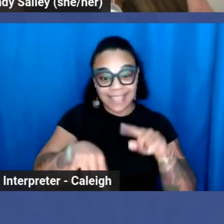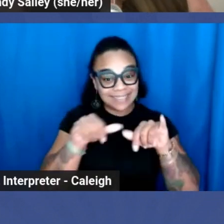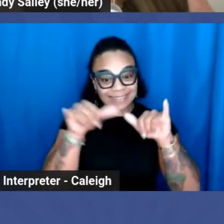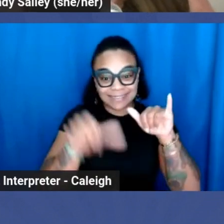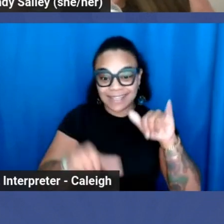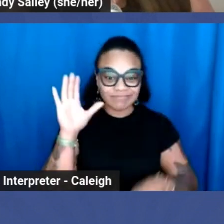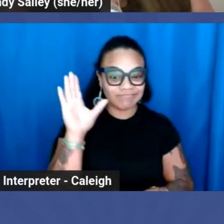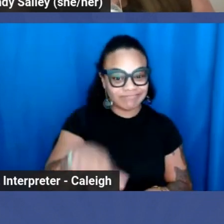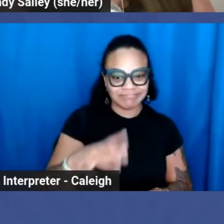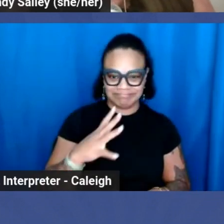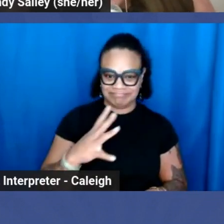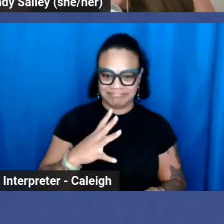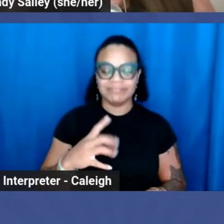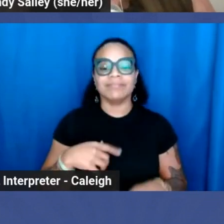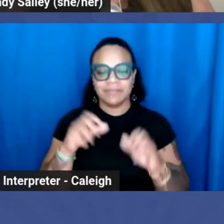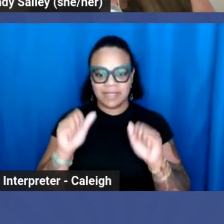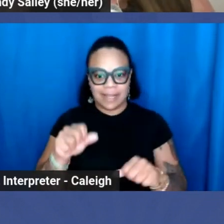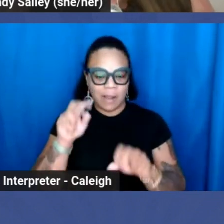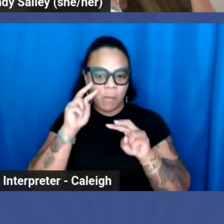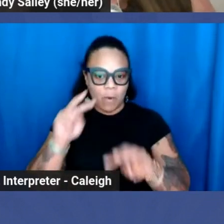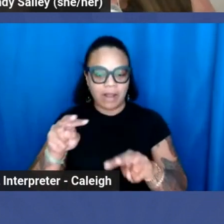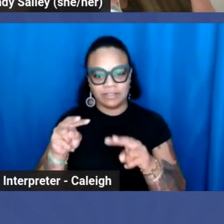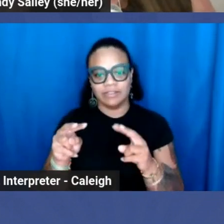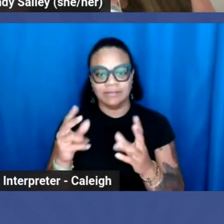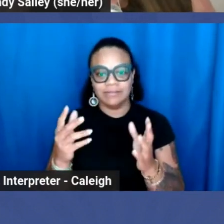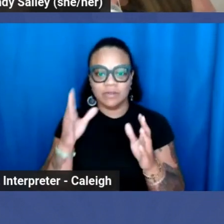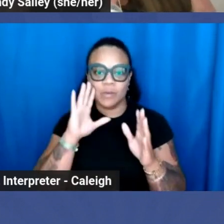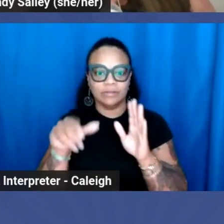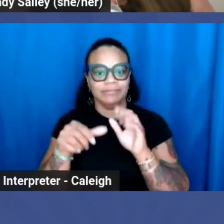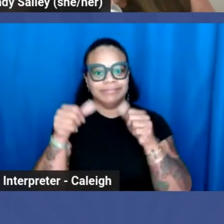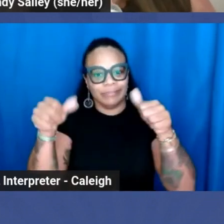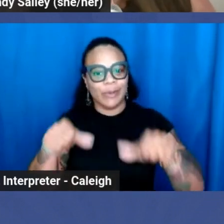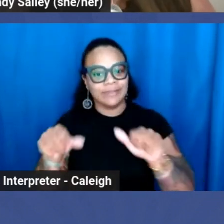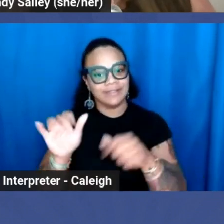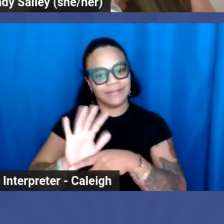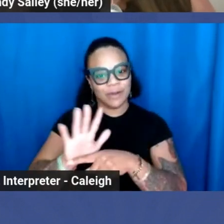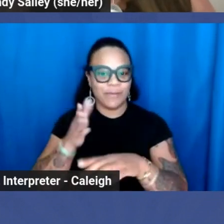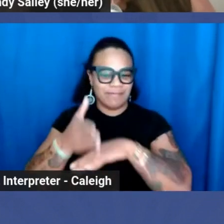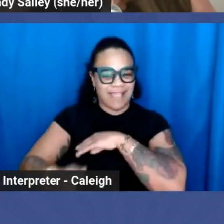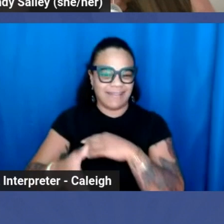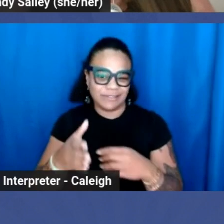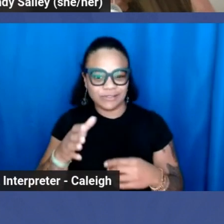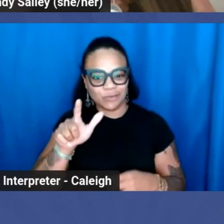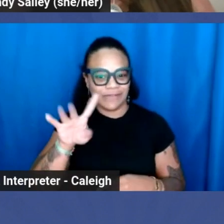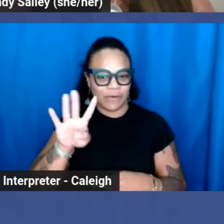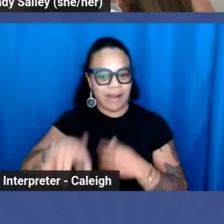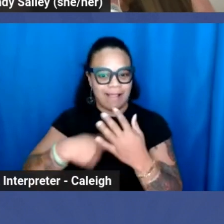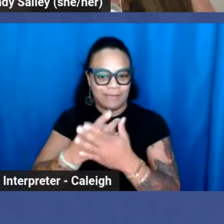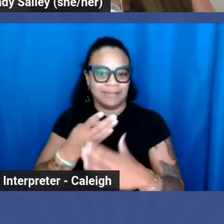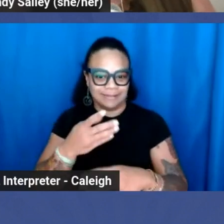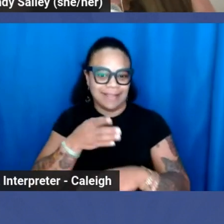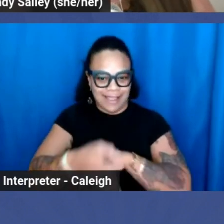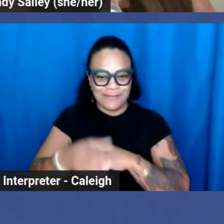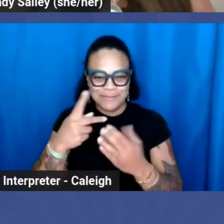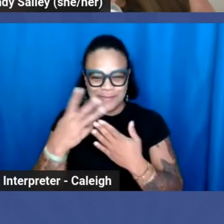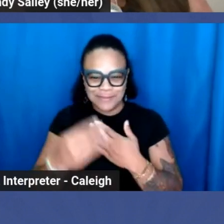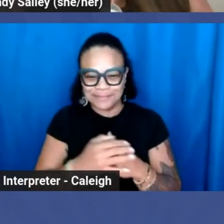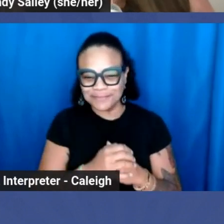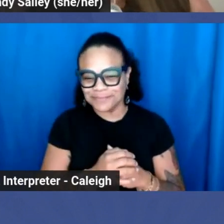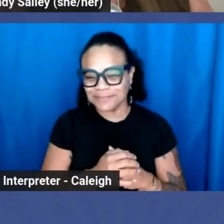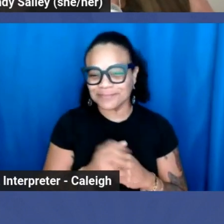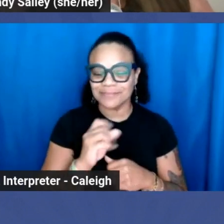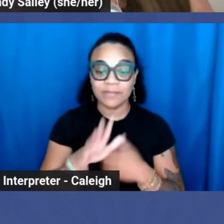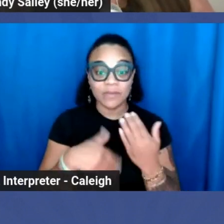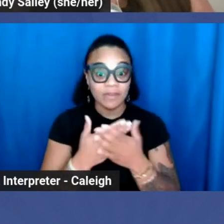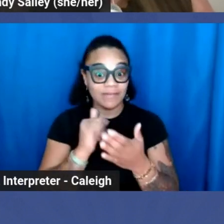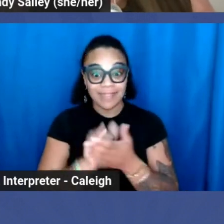program today, don't worry, you can catch the replay on our YouTube, usually up within 24 hours of our program. So with all that